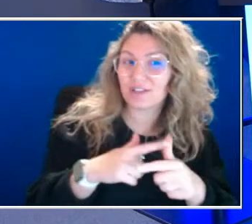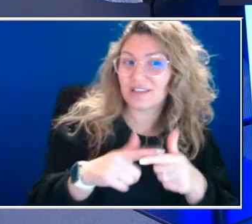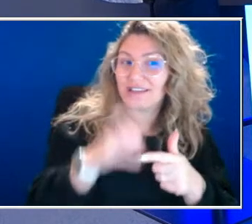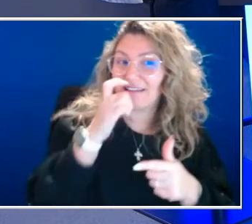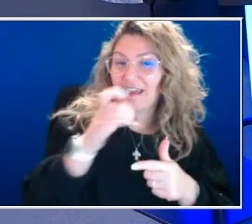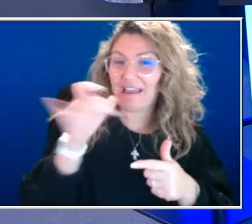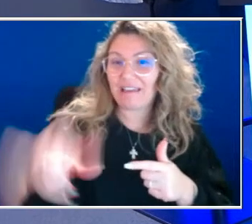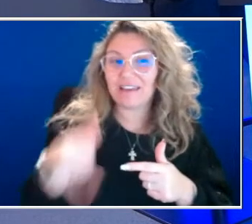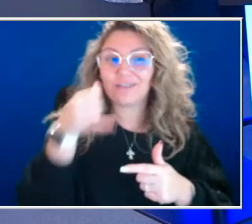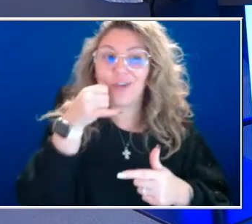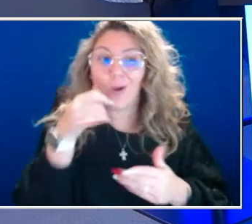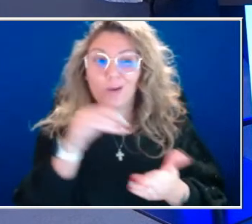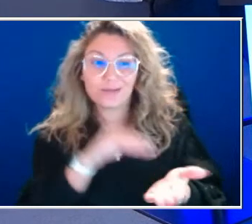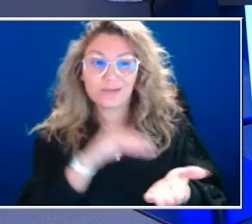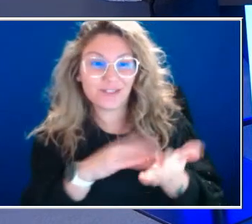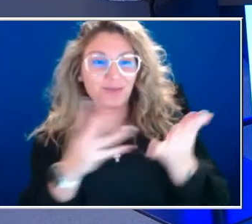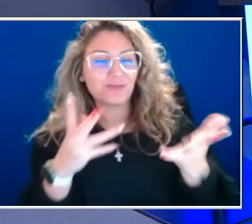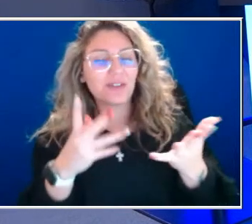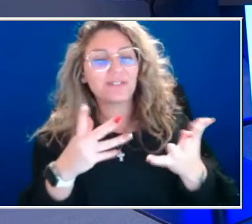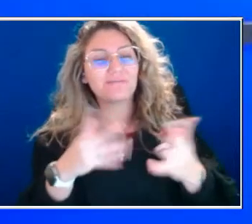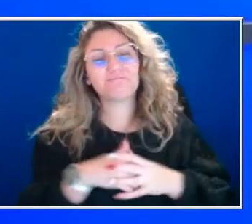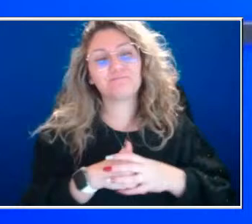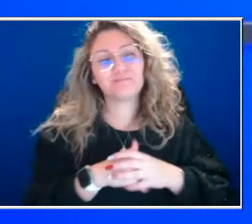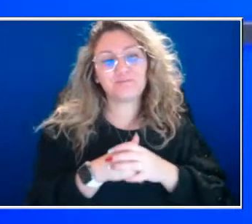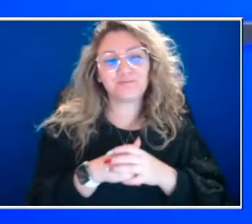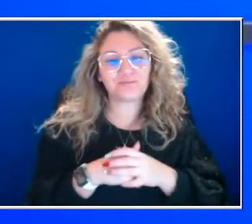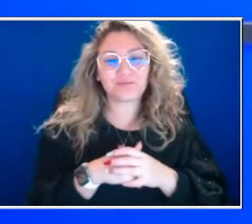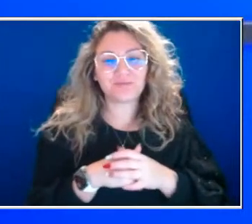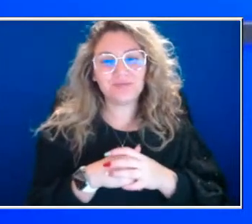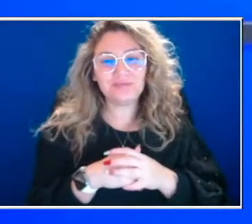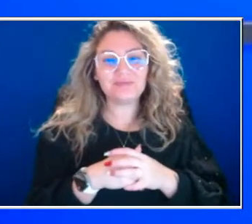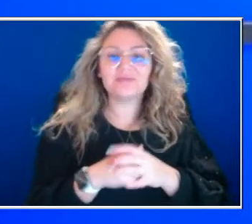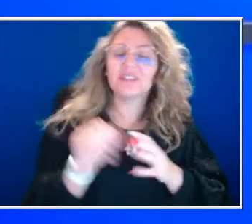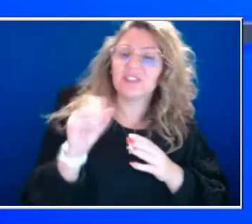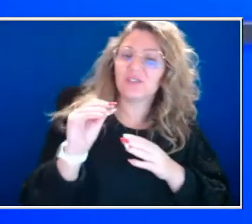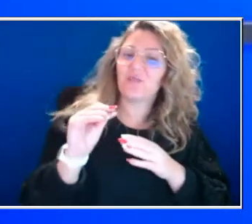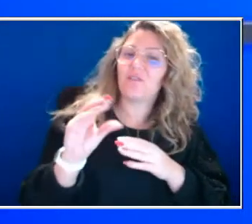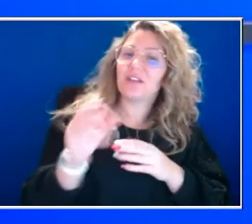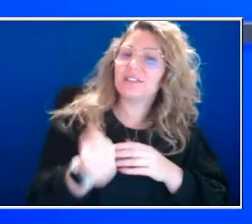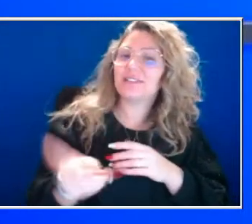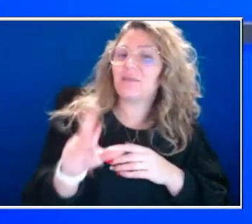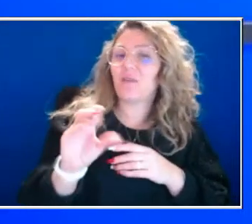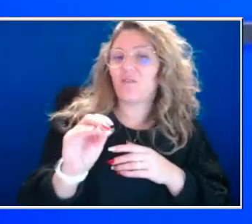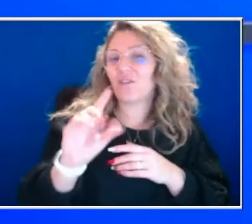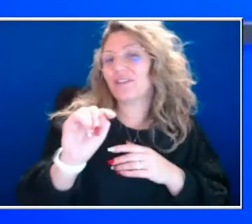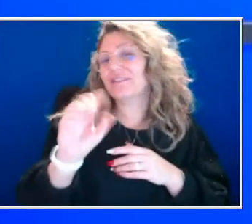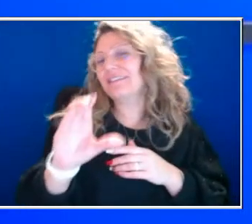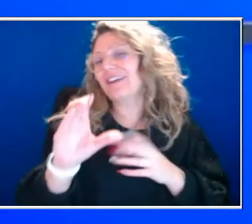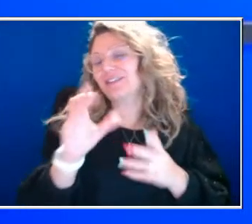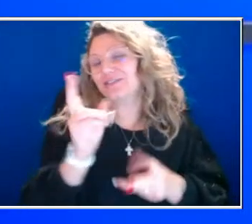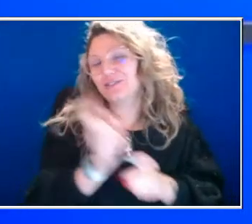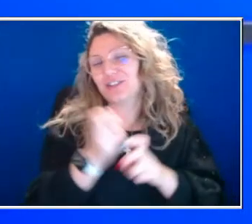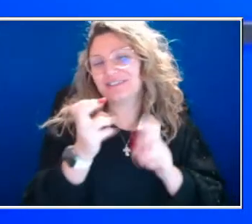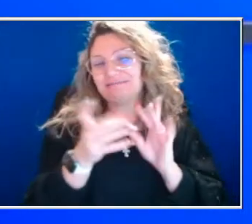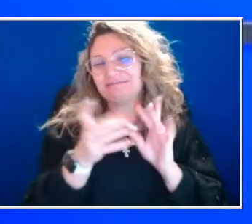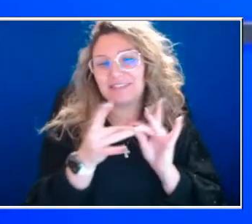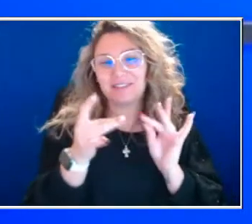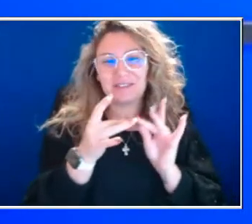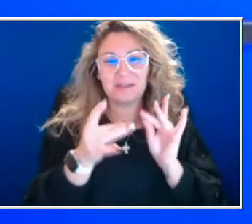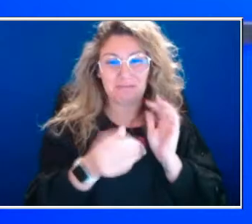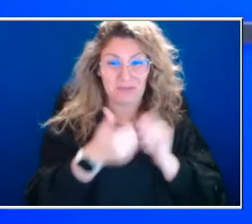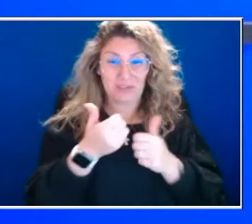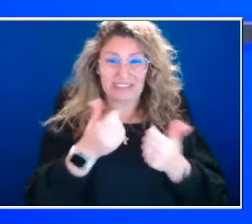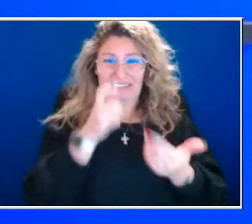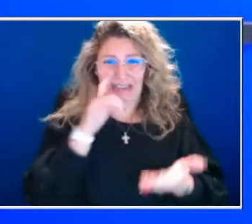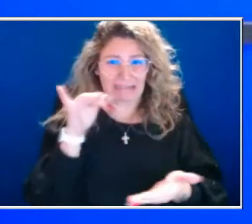you? What are you finding out or hearing? So some of those over-the-counter products are hard to comment on, mostly because they're not studied very well and